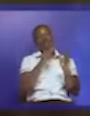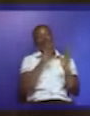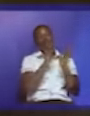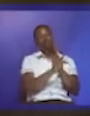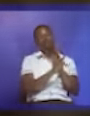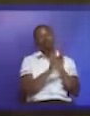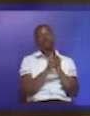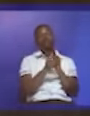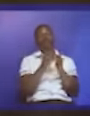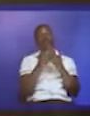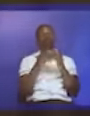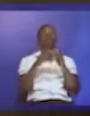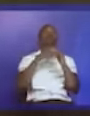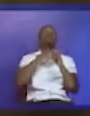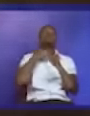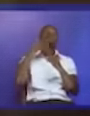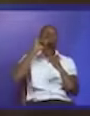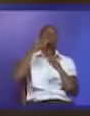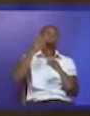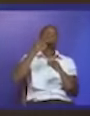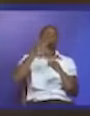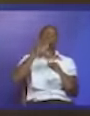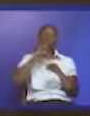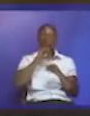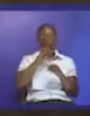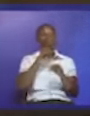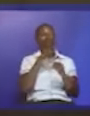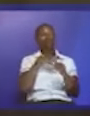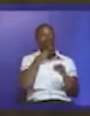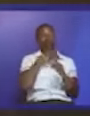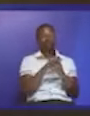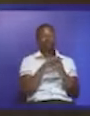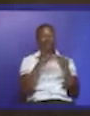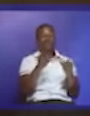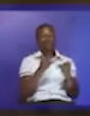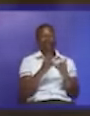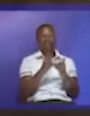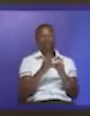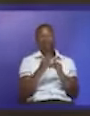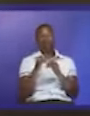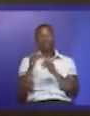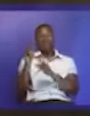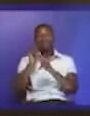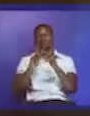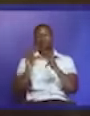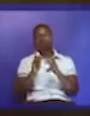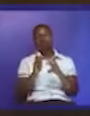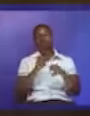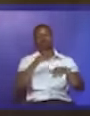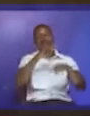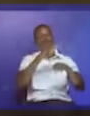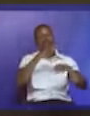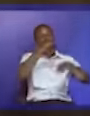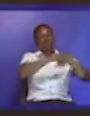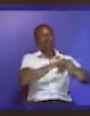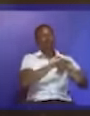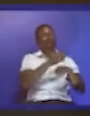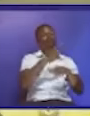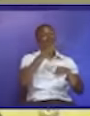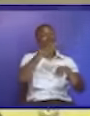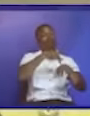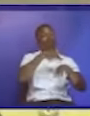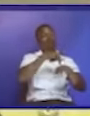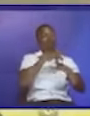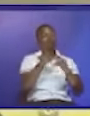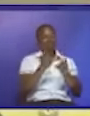it pleased the people. And now they had caught Peter about to destroy him. And the Bible